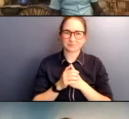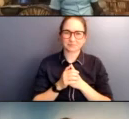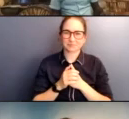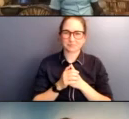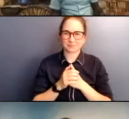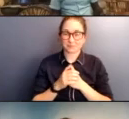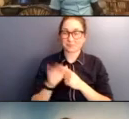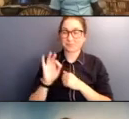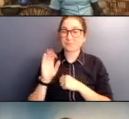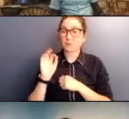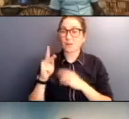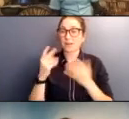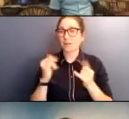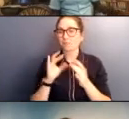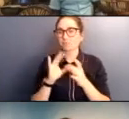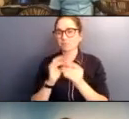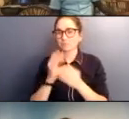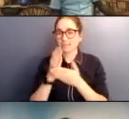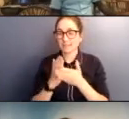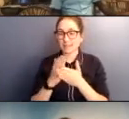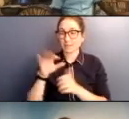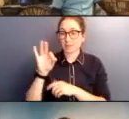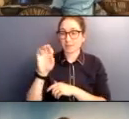All right, so just to go over some of the features of Zoom,